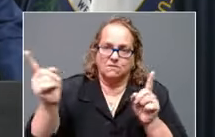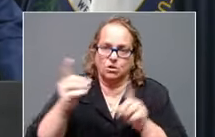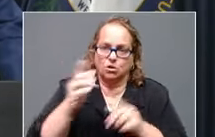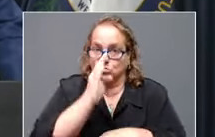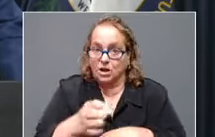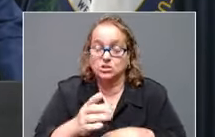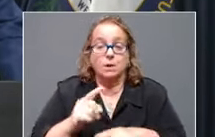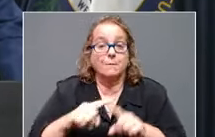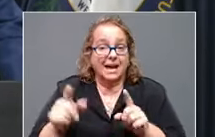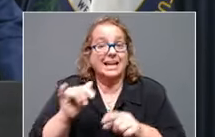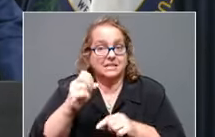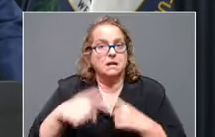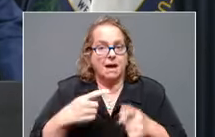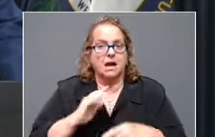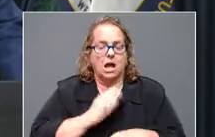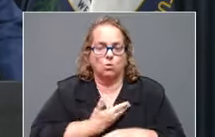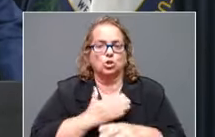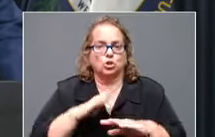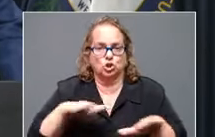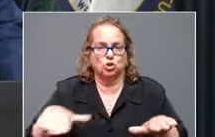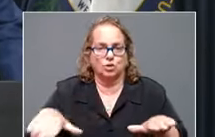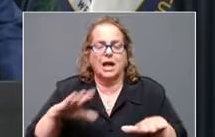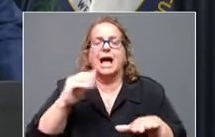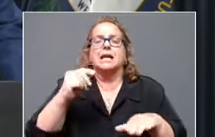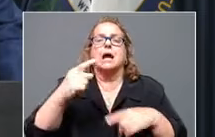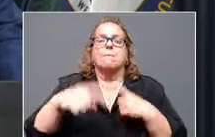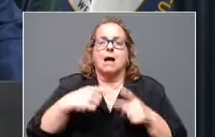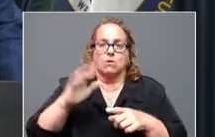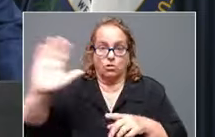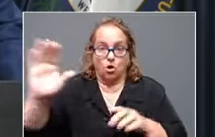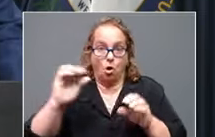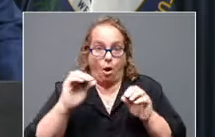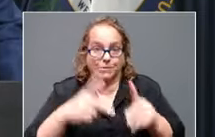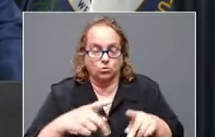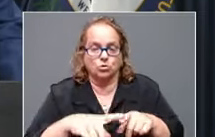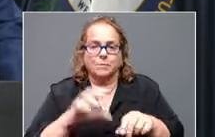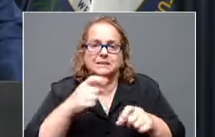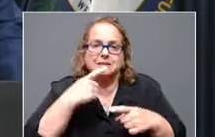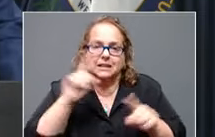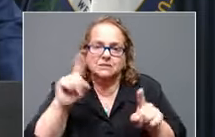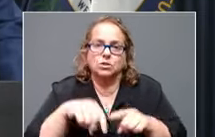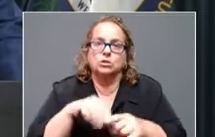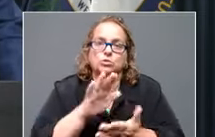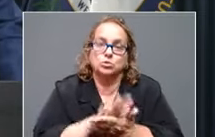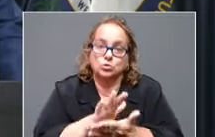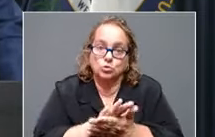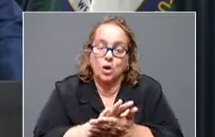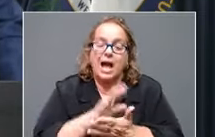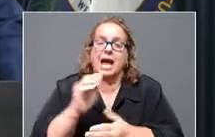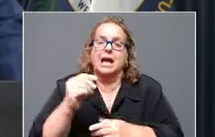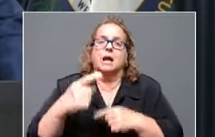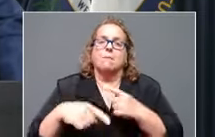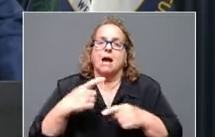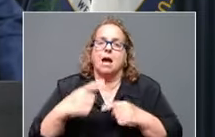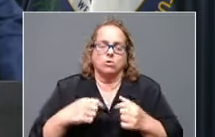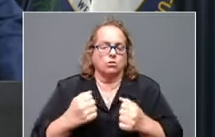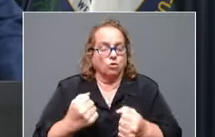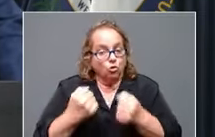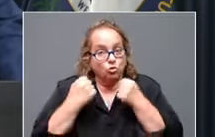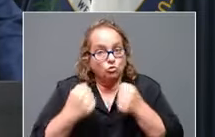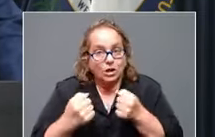to really move forward to protect our students' futures. So I say one other thing, and that